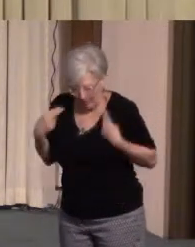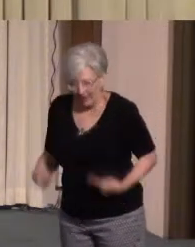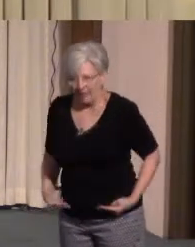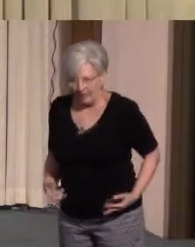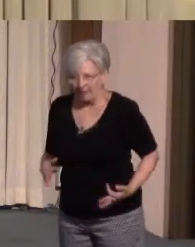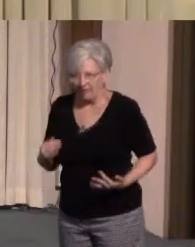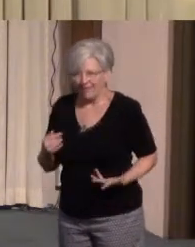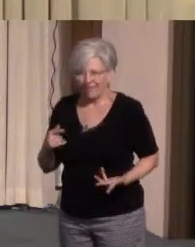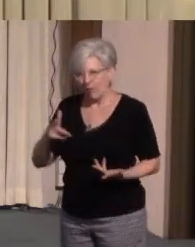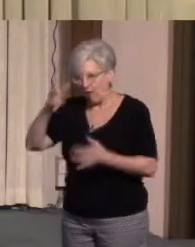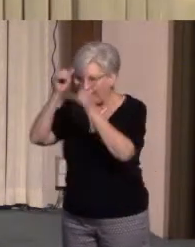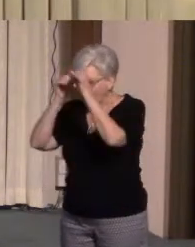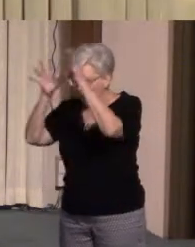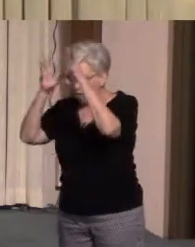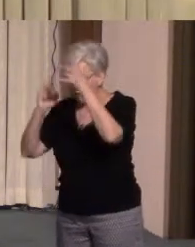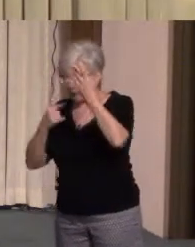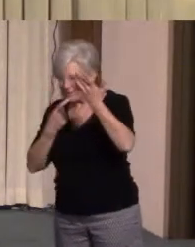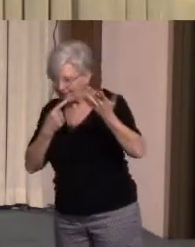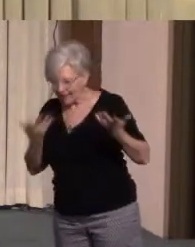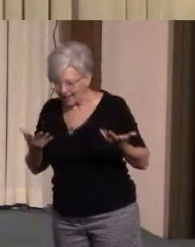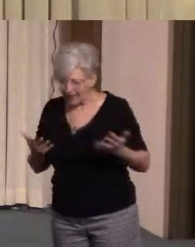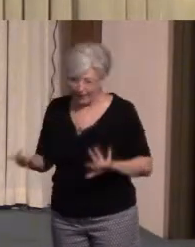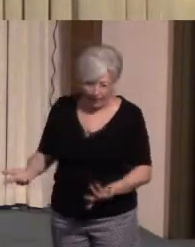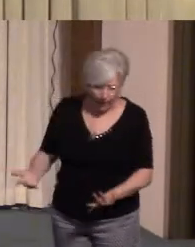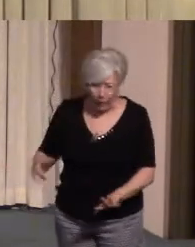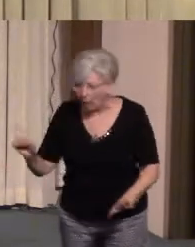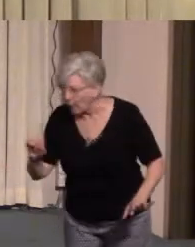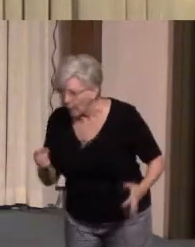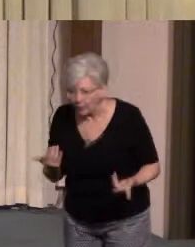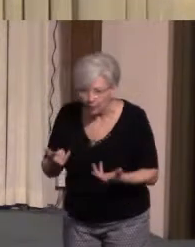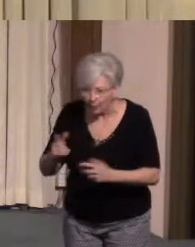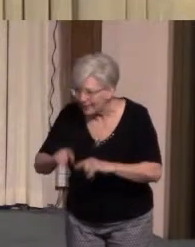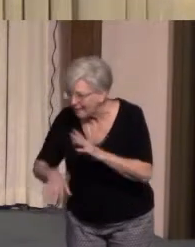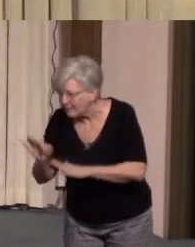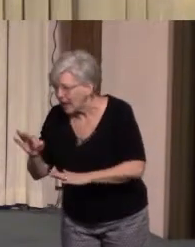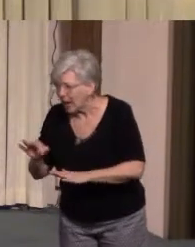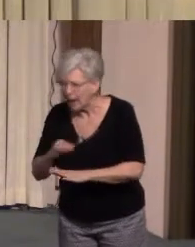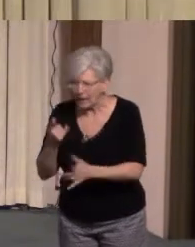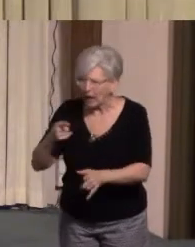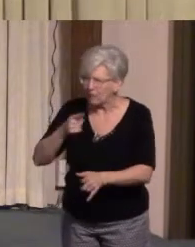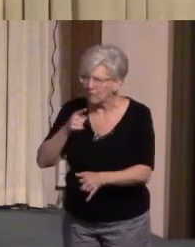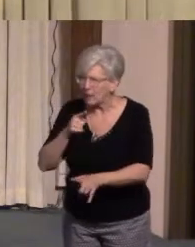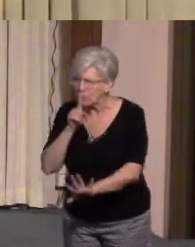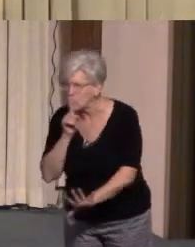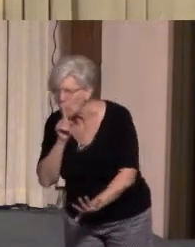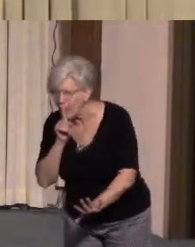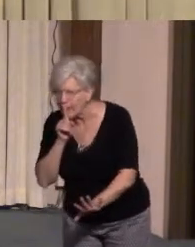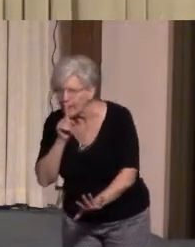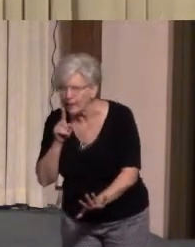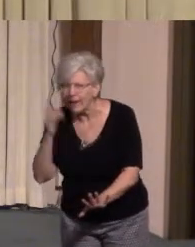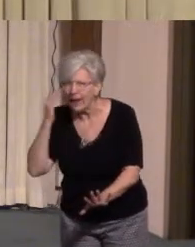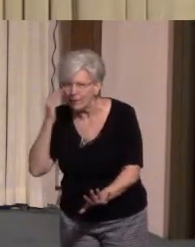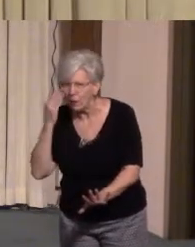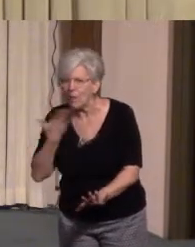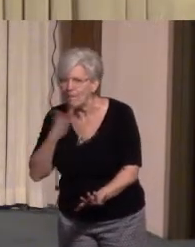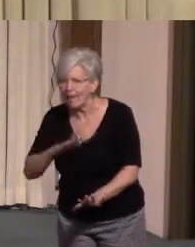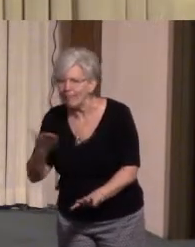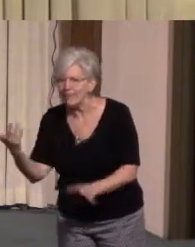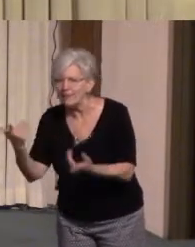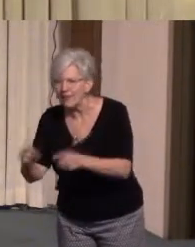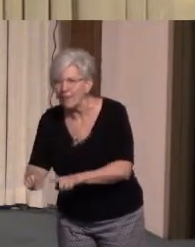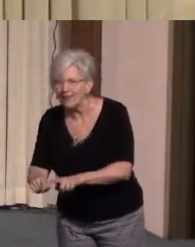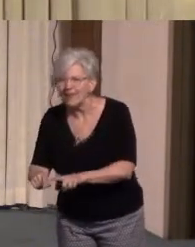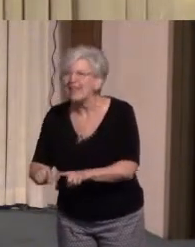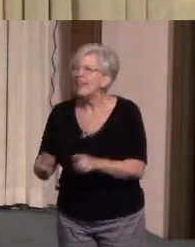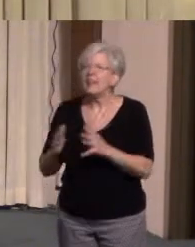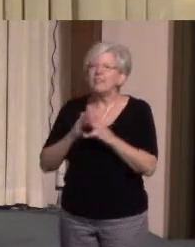stuck my kids somewhere, I can't find them, right? Hey, I was calling for you and you didn't answer. What's up? I know y'all got in trouble. You were